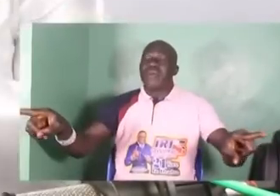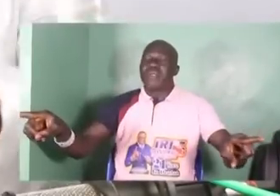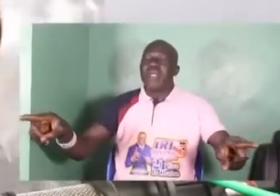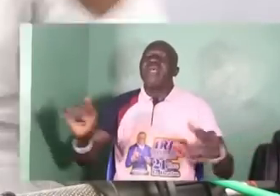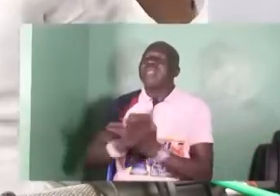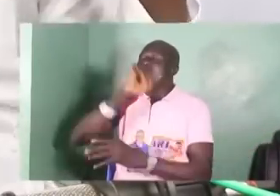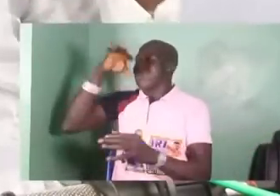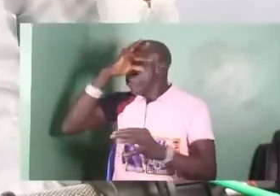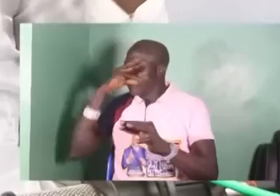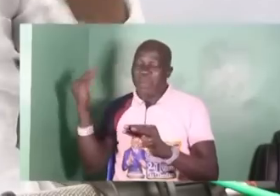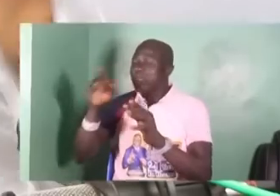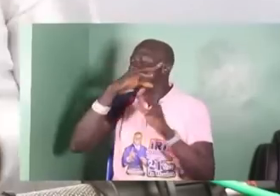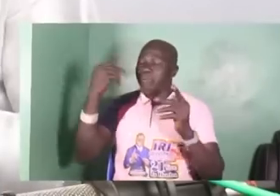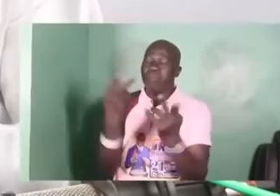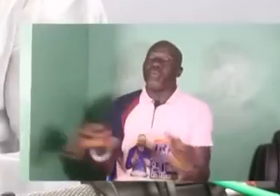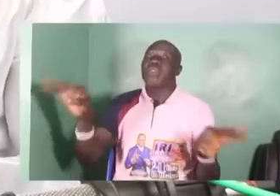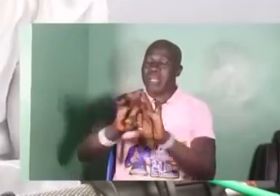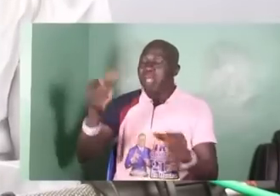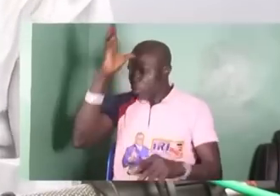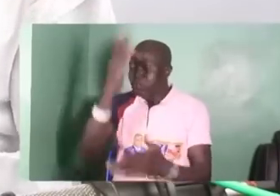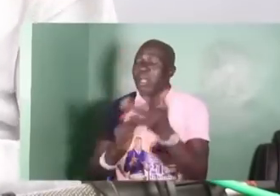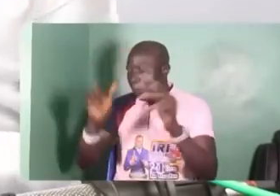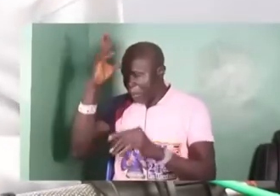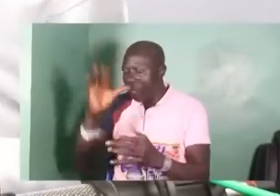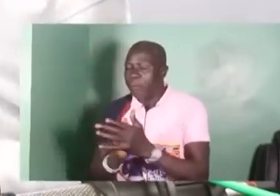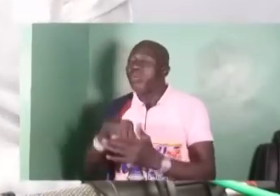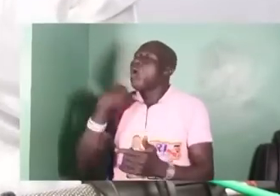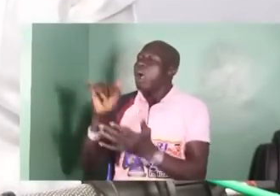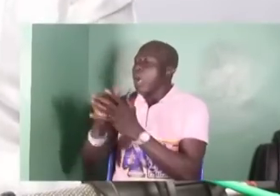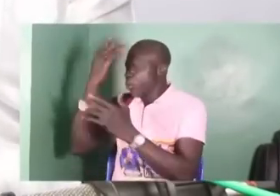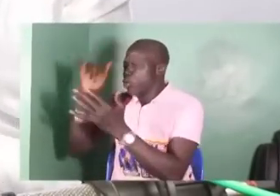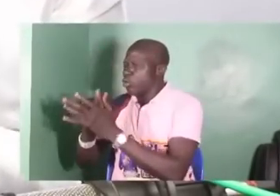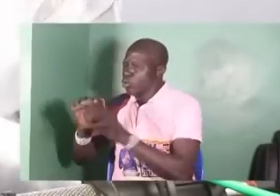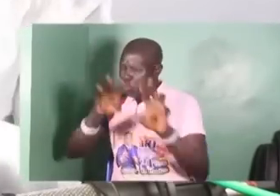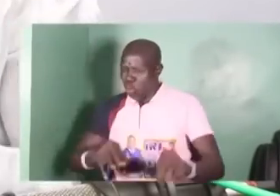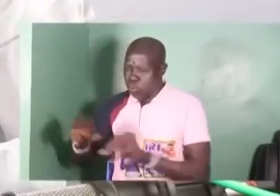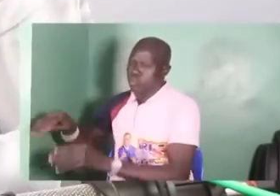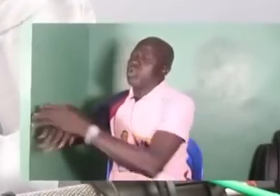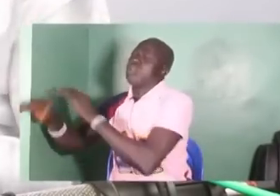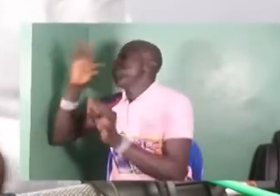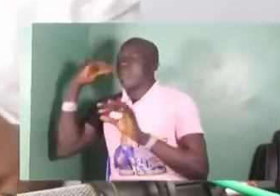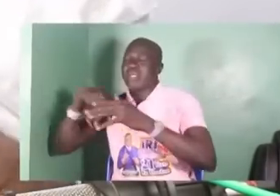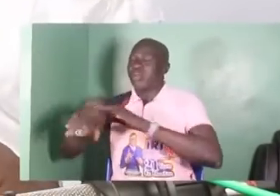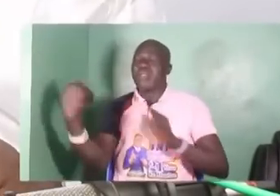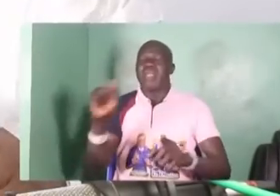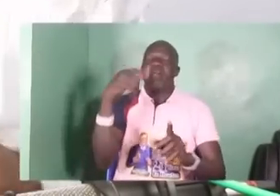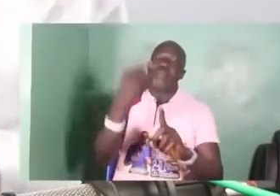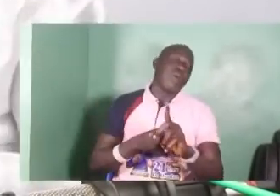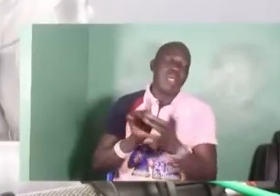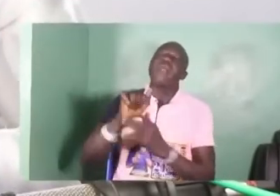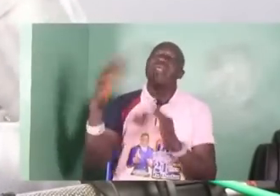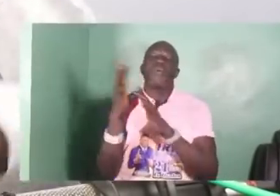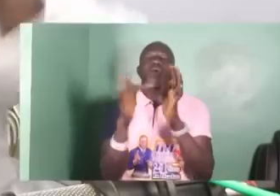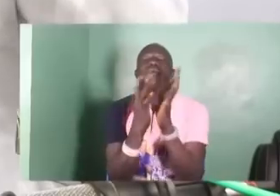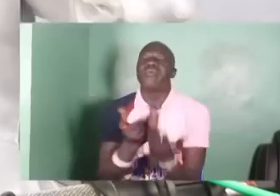God assistance. O nílò ìrànlọ́wọ́ Ọlọ́run. Òun ló máa tan ìmọ́lẹ̀ rẹ. He's the one that will shine light. O lè dàtàn. You can't light. Nítorí pé ọ̀run náà ti máa